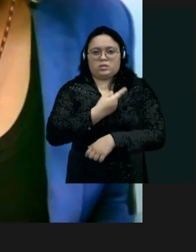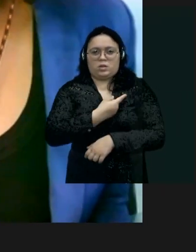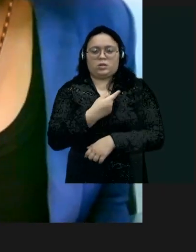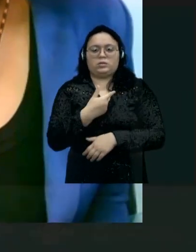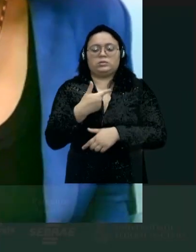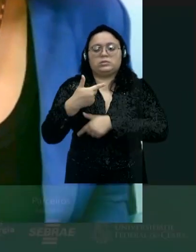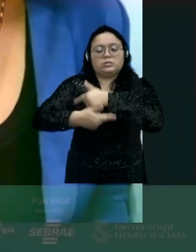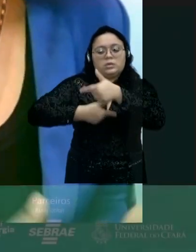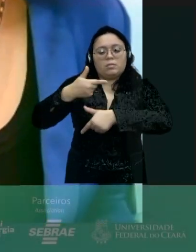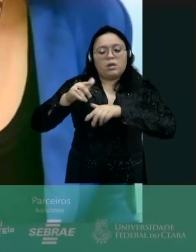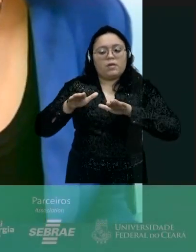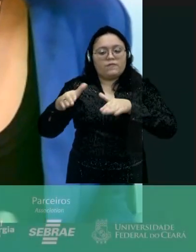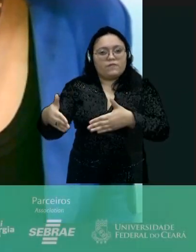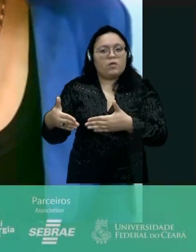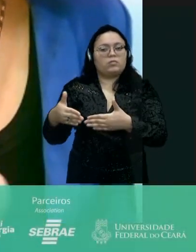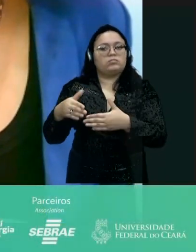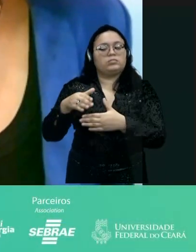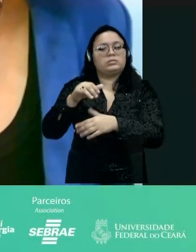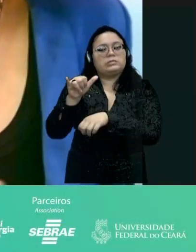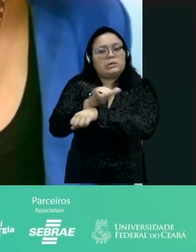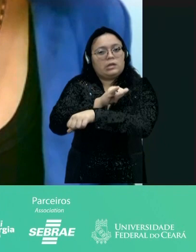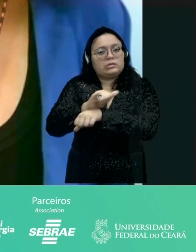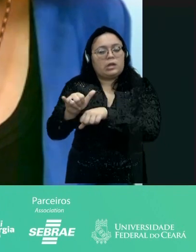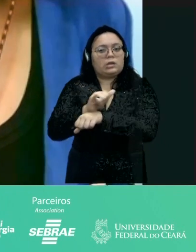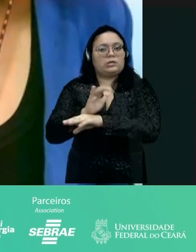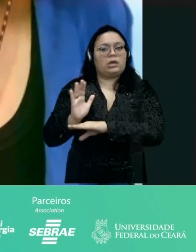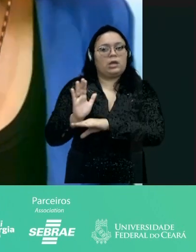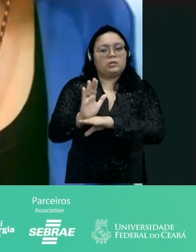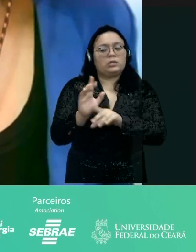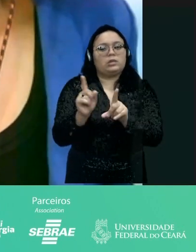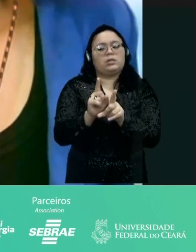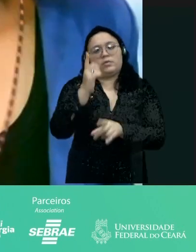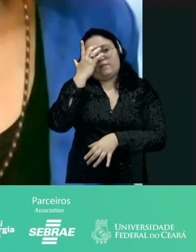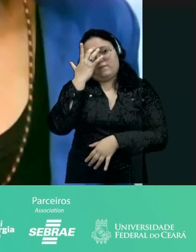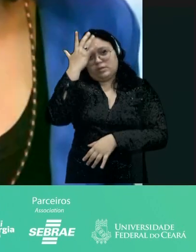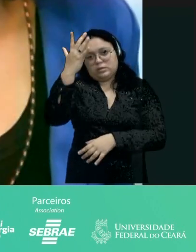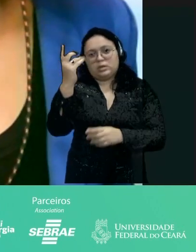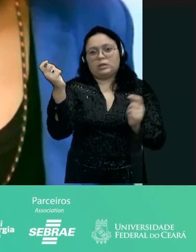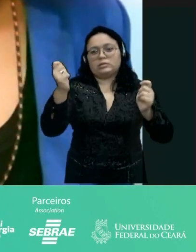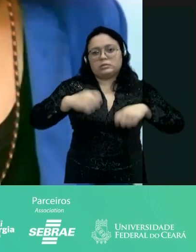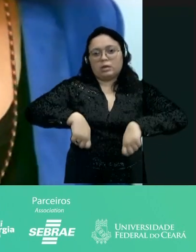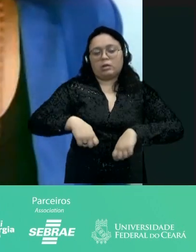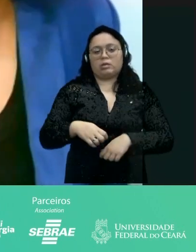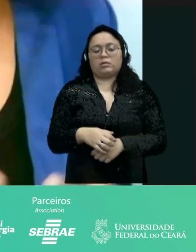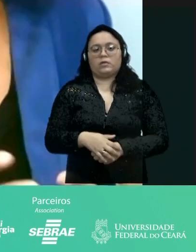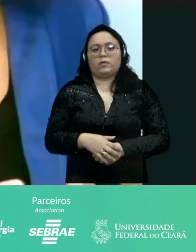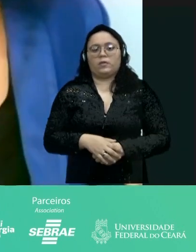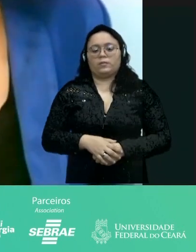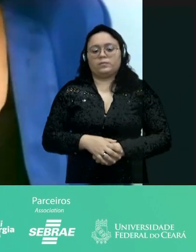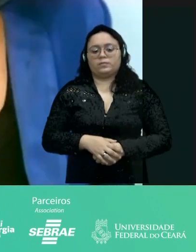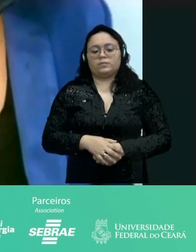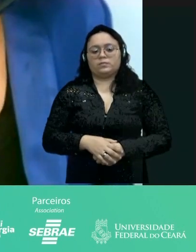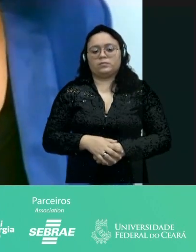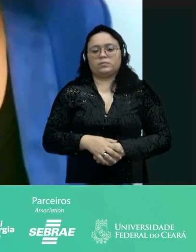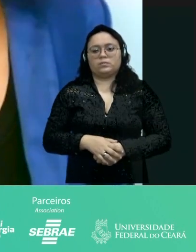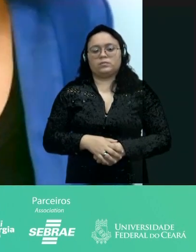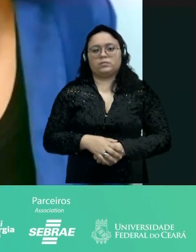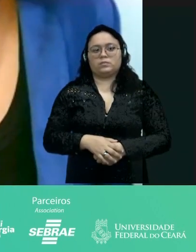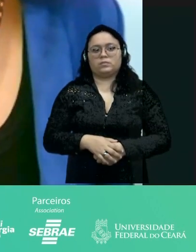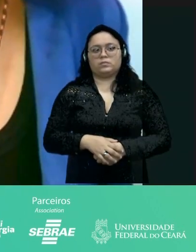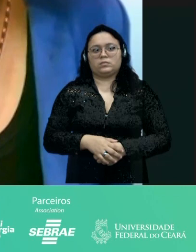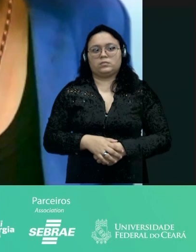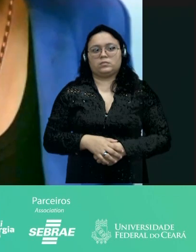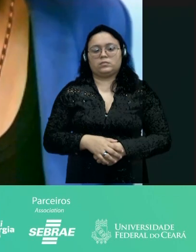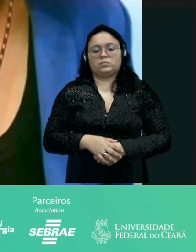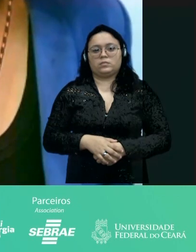measures to facilitate and promote that the places that use the